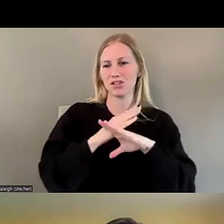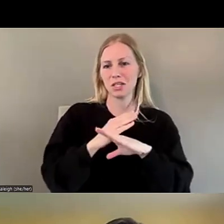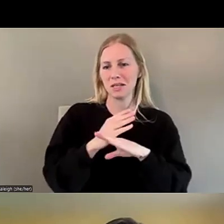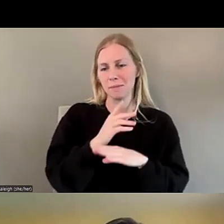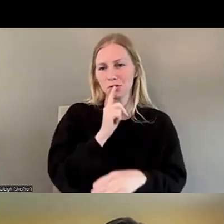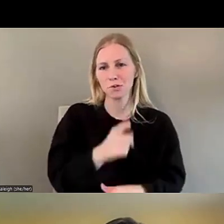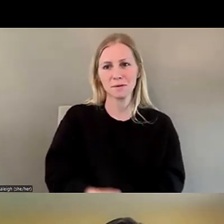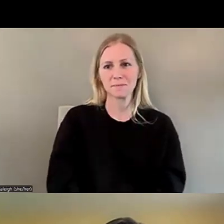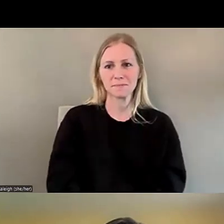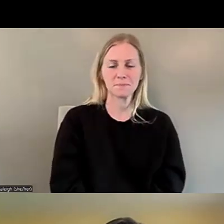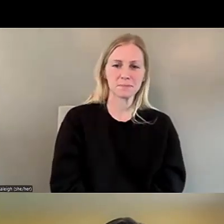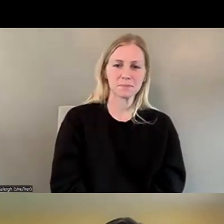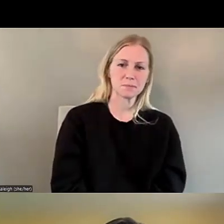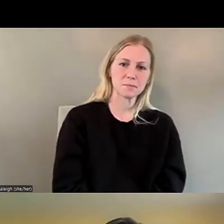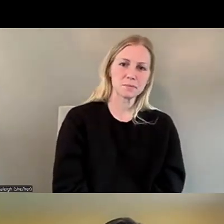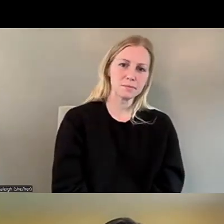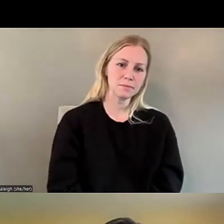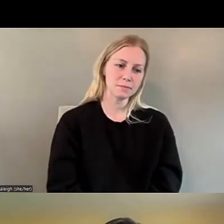protocols.